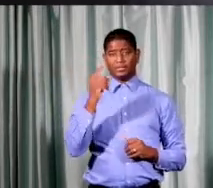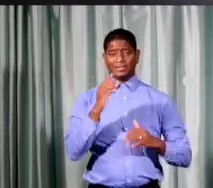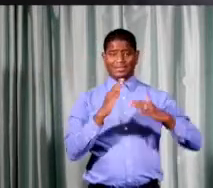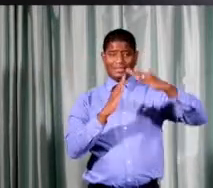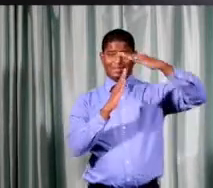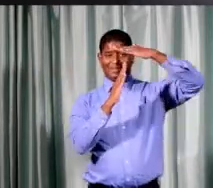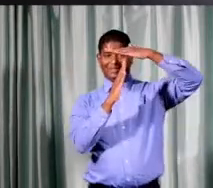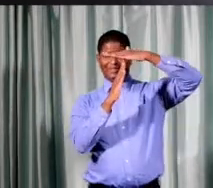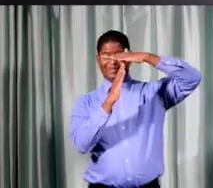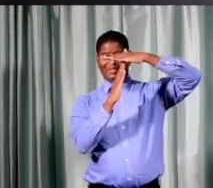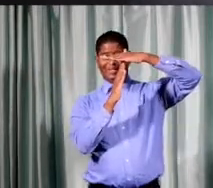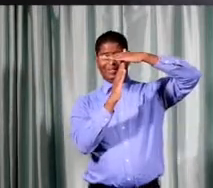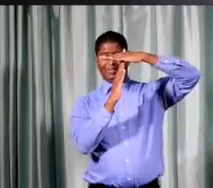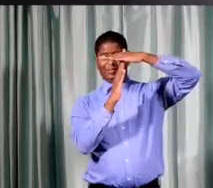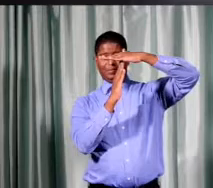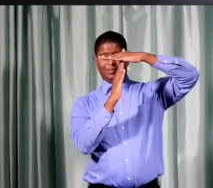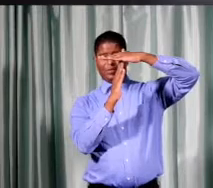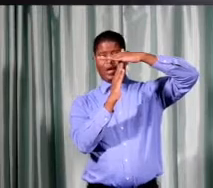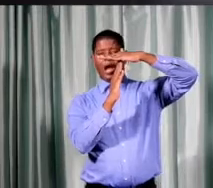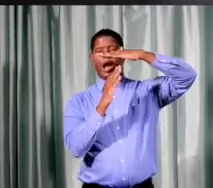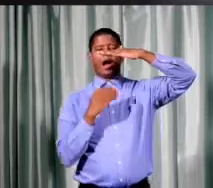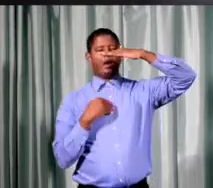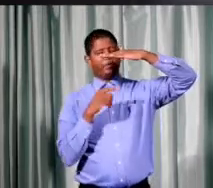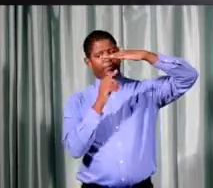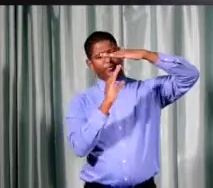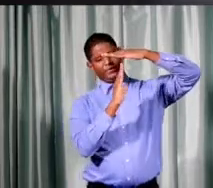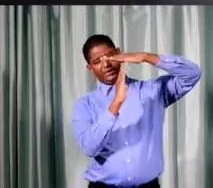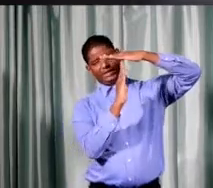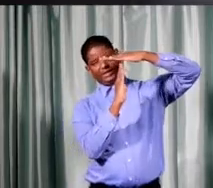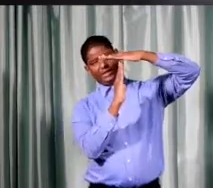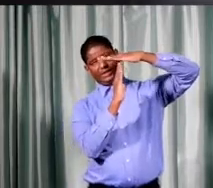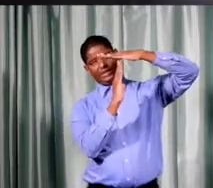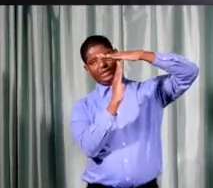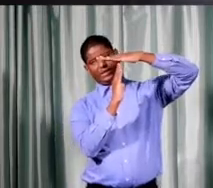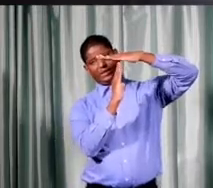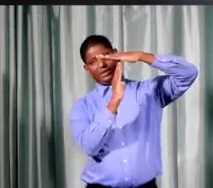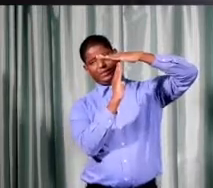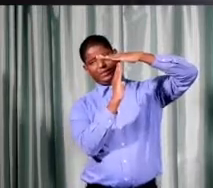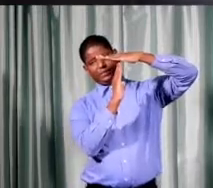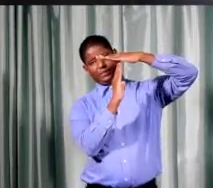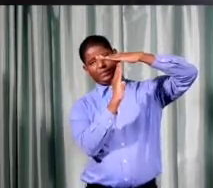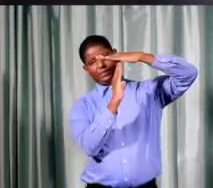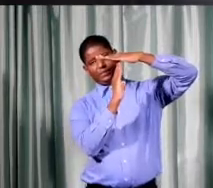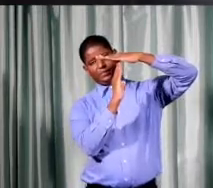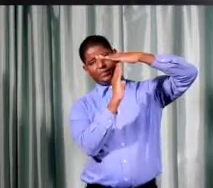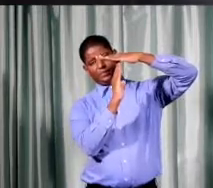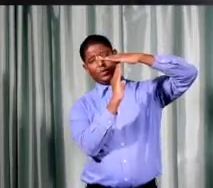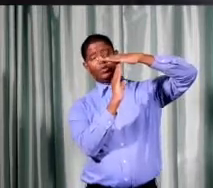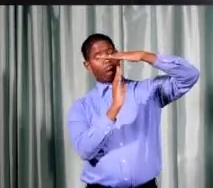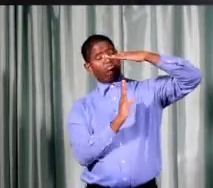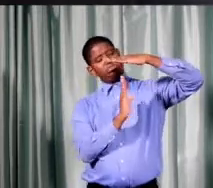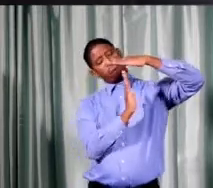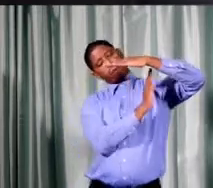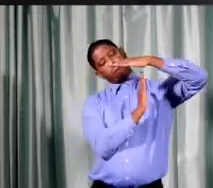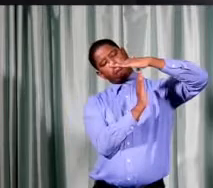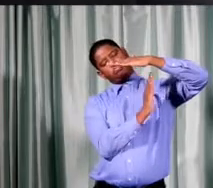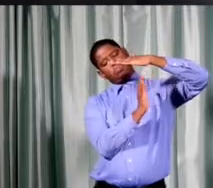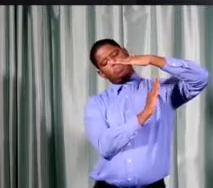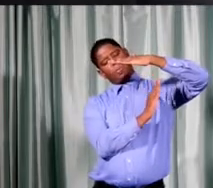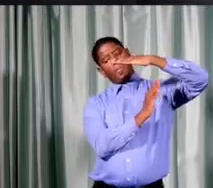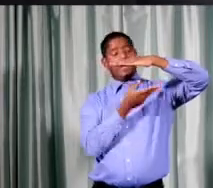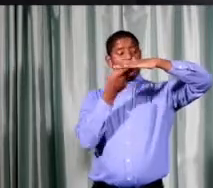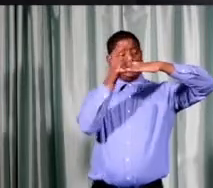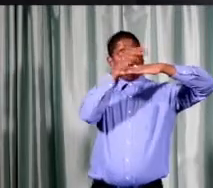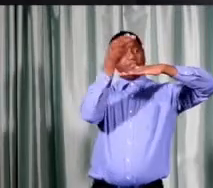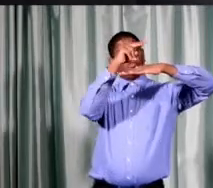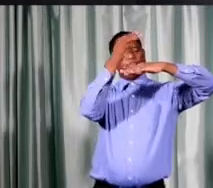So Luca created a vessel, a T account, where on one side you put increases,